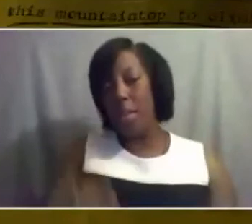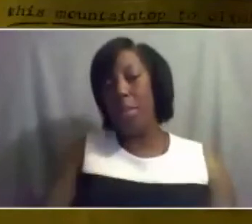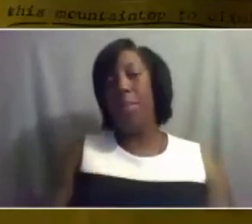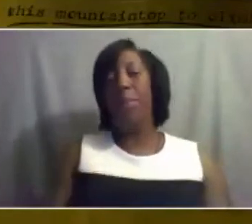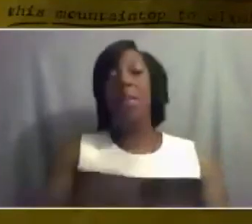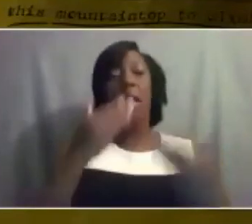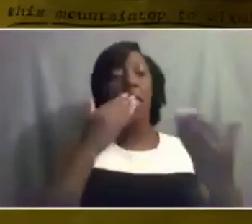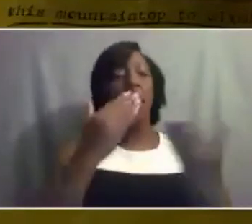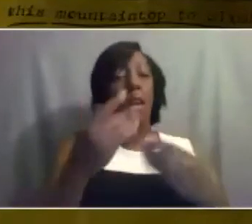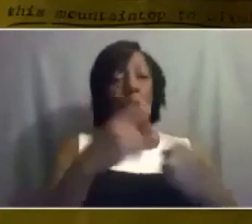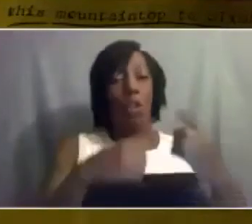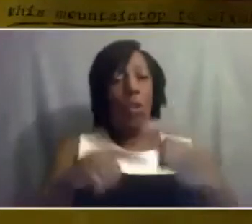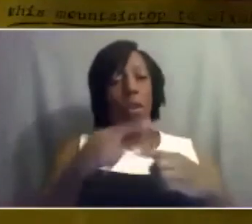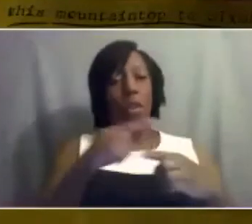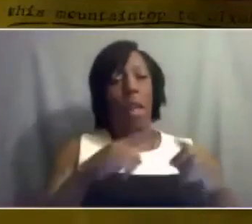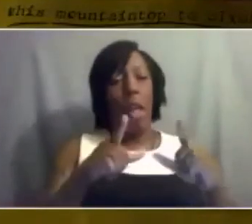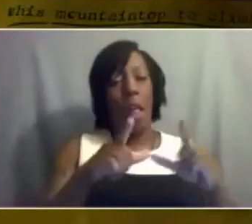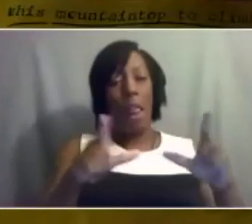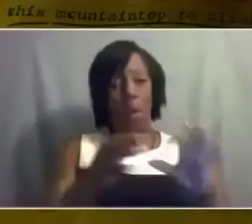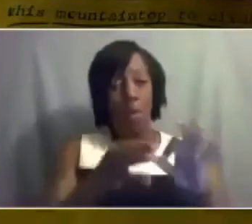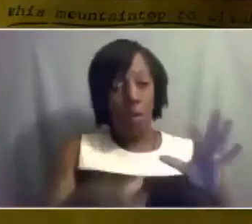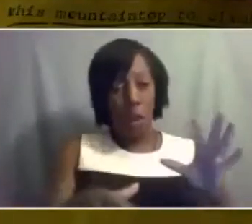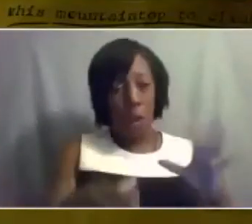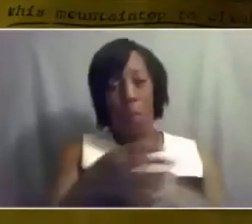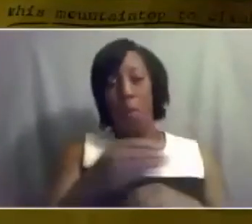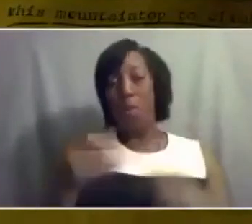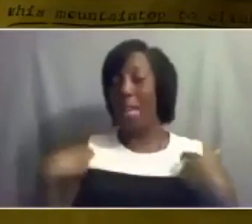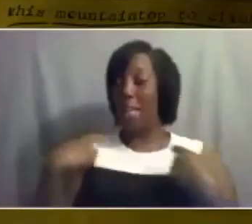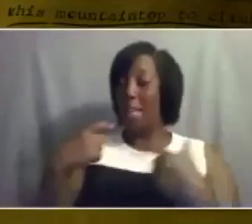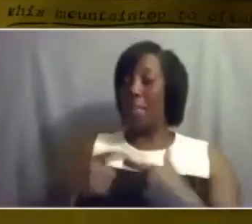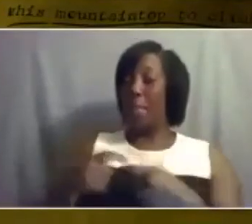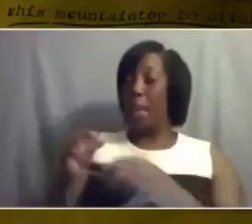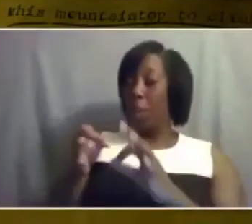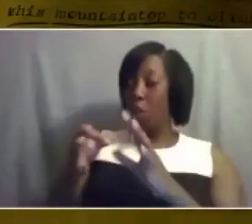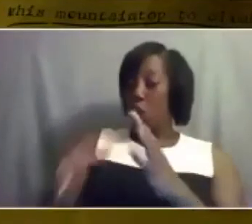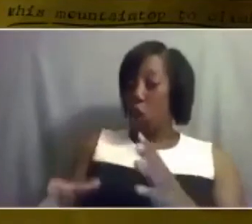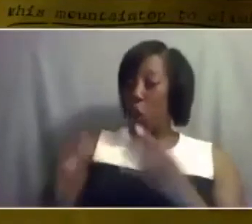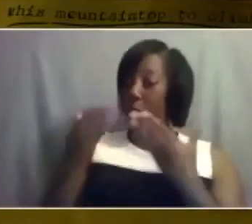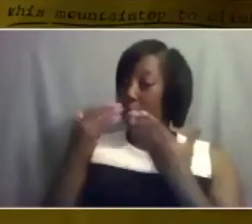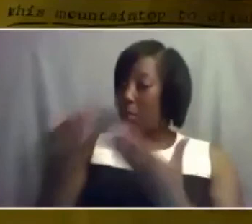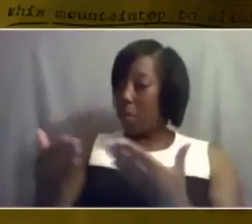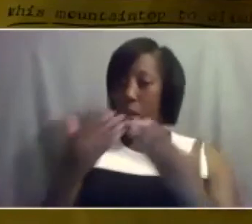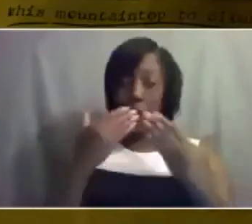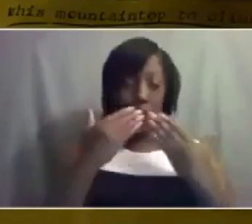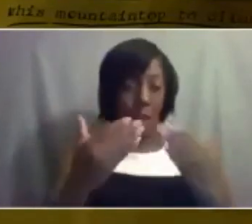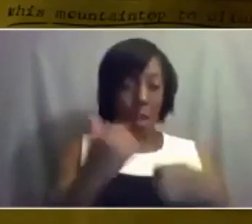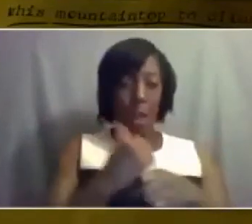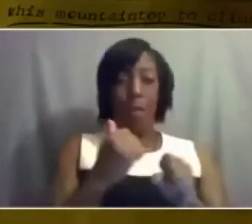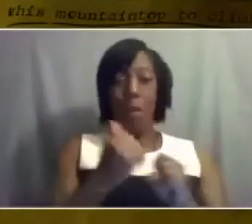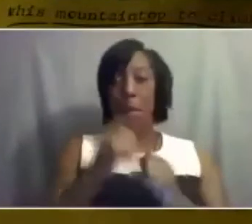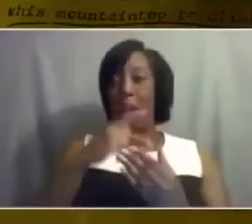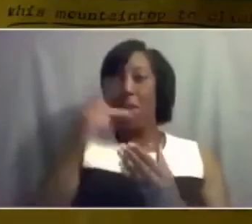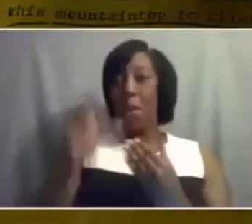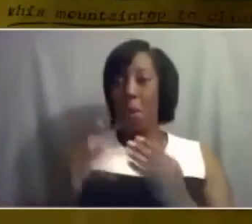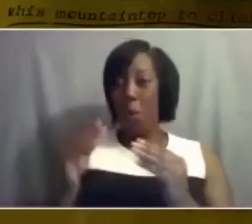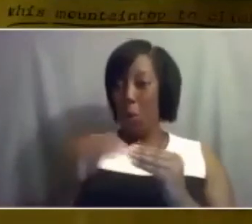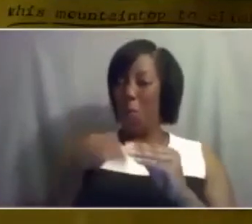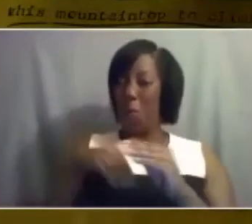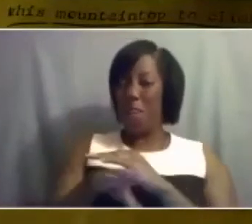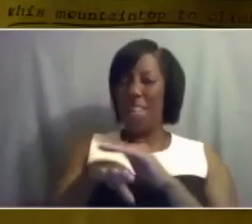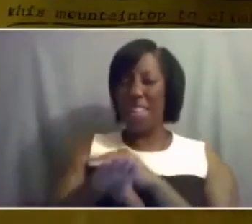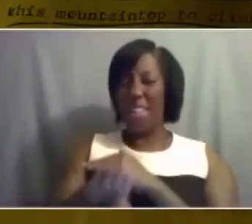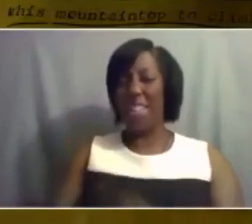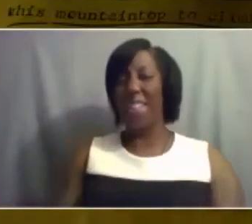interpreters, both the Spanish interpreter and the sign language interpreters for making this program more accessible.